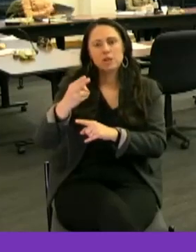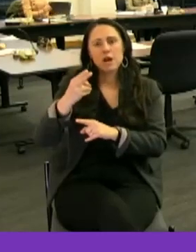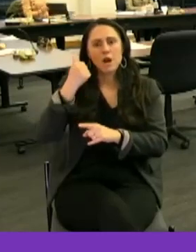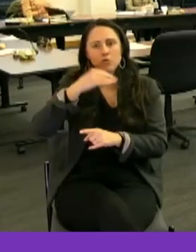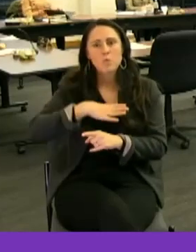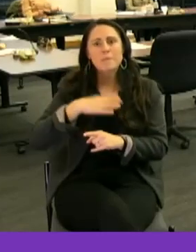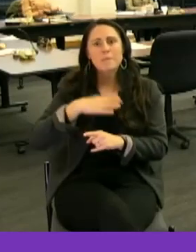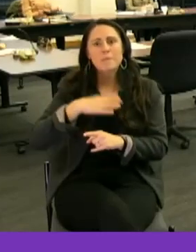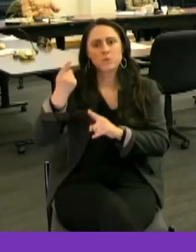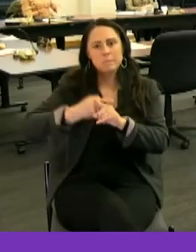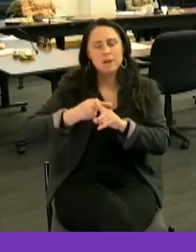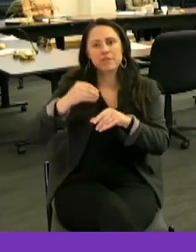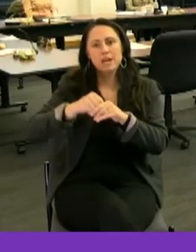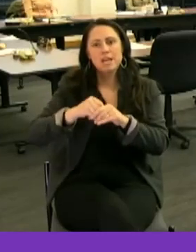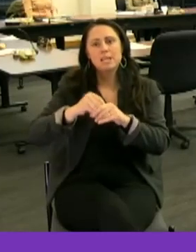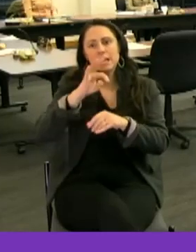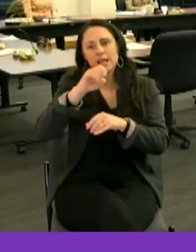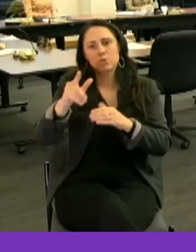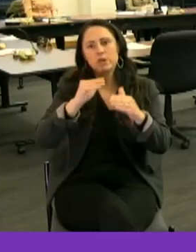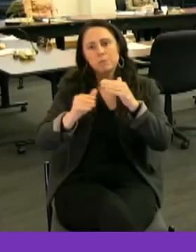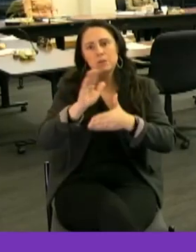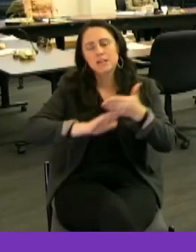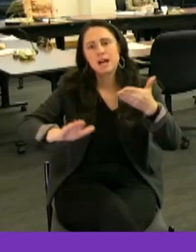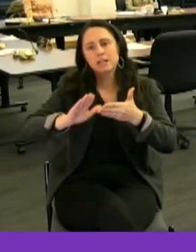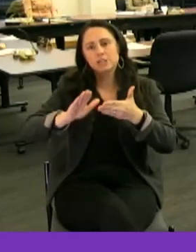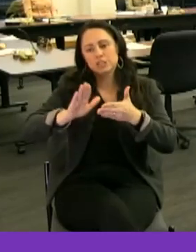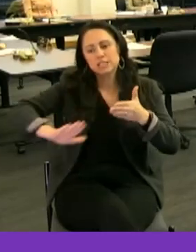College District number 525.